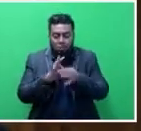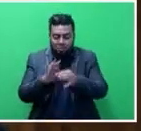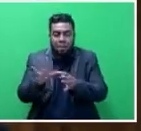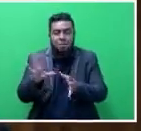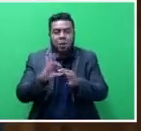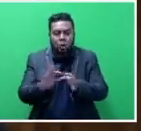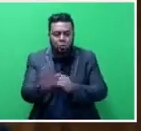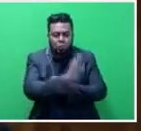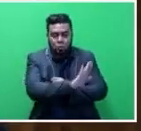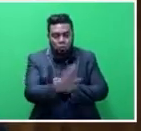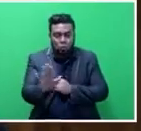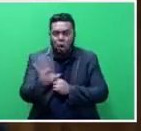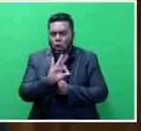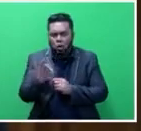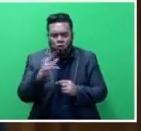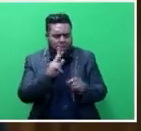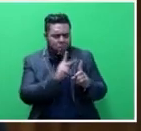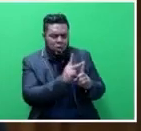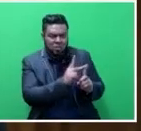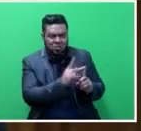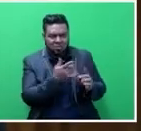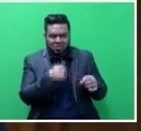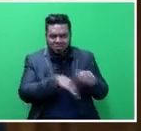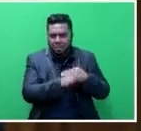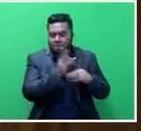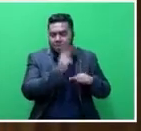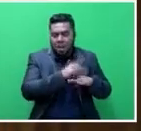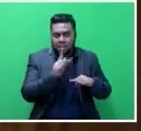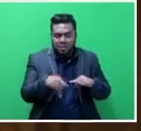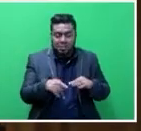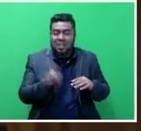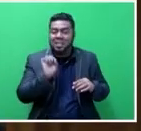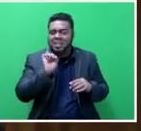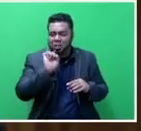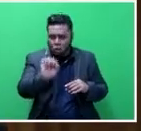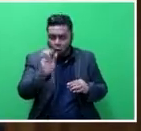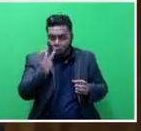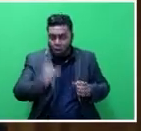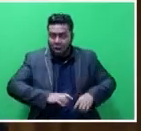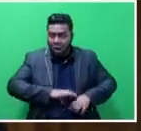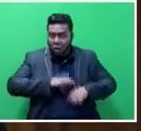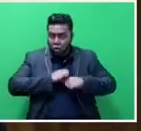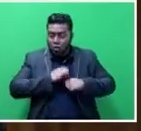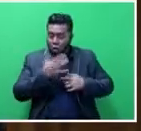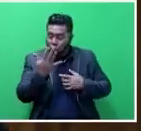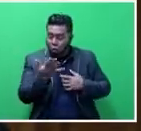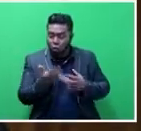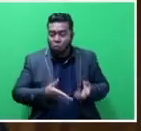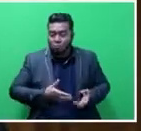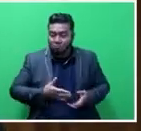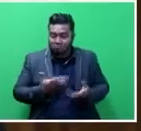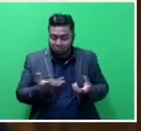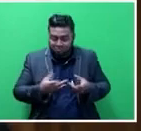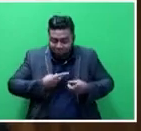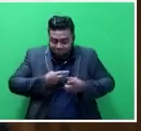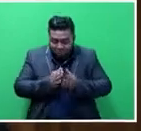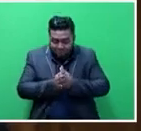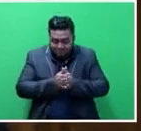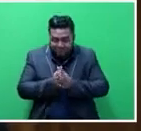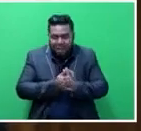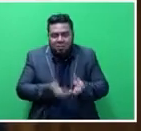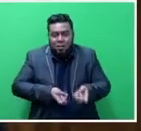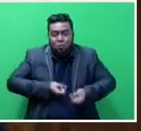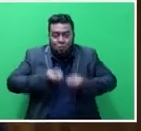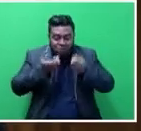you, not to the politicians in this parliament. It is your courage, your determination, and your